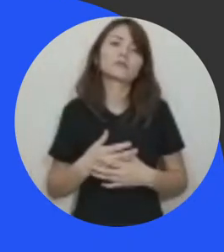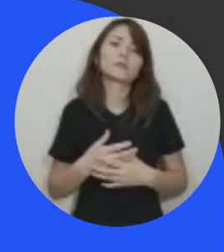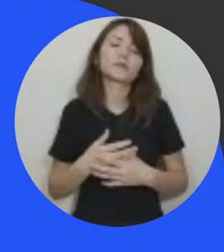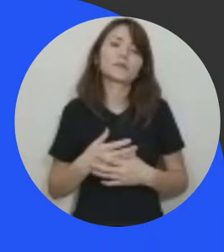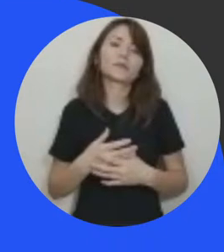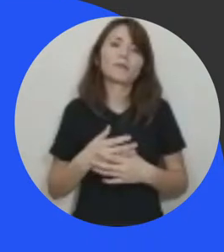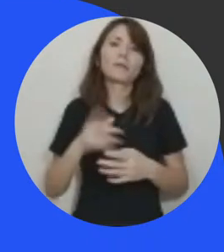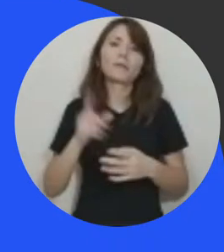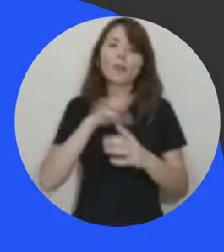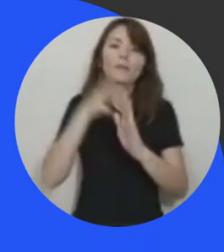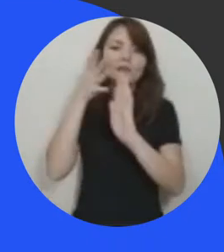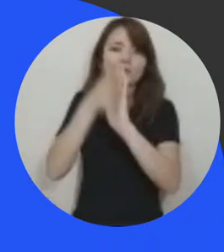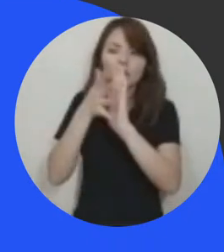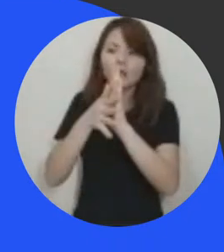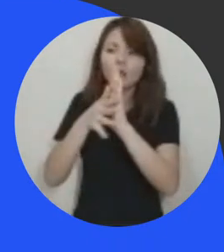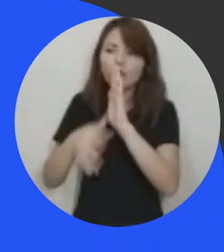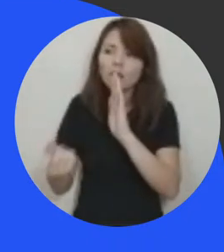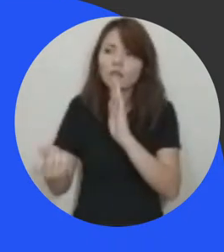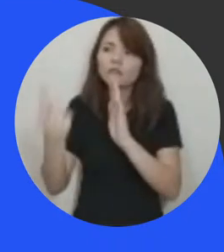these cases have come from.